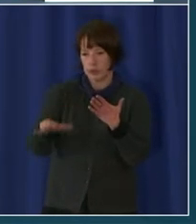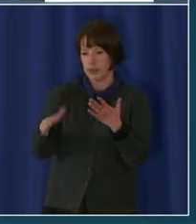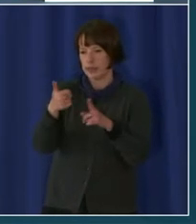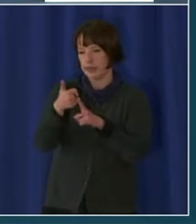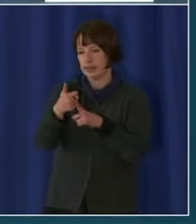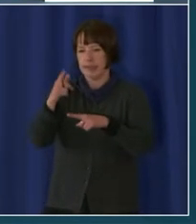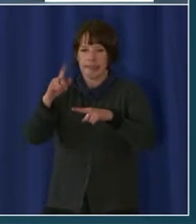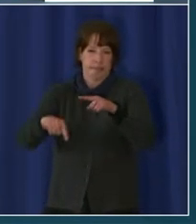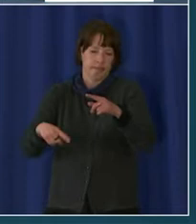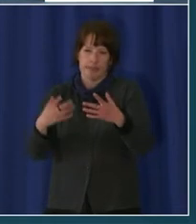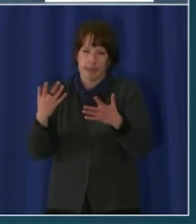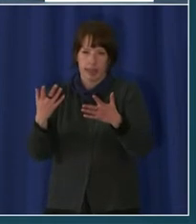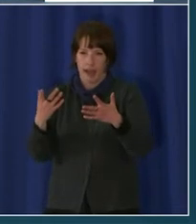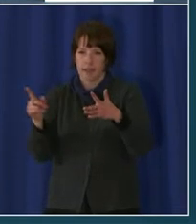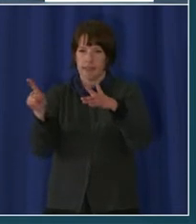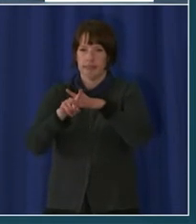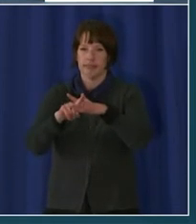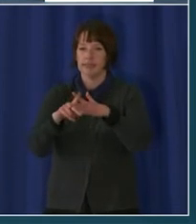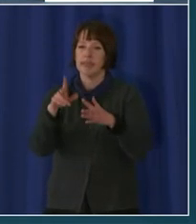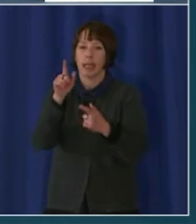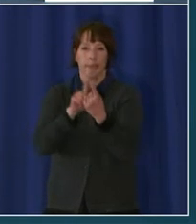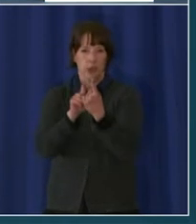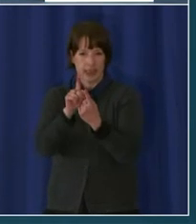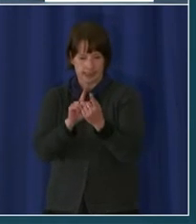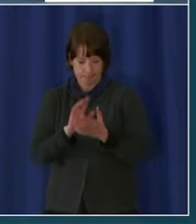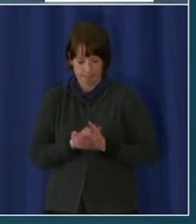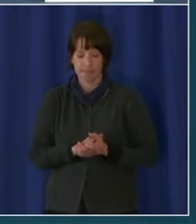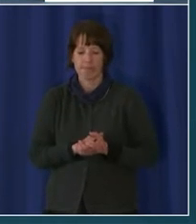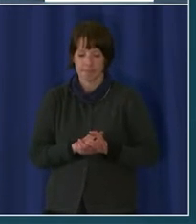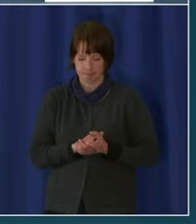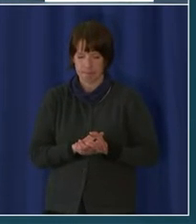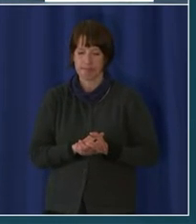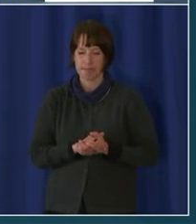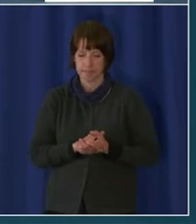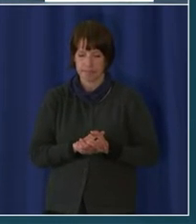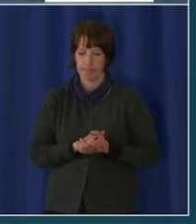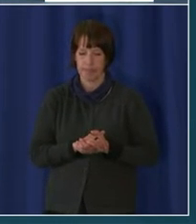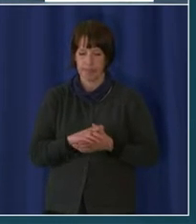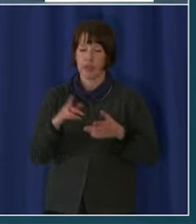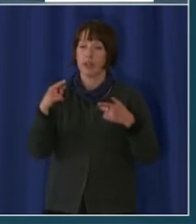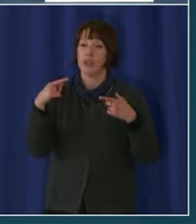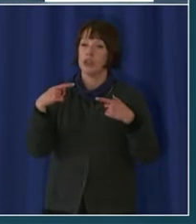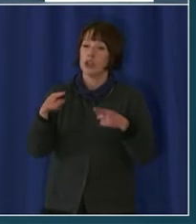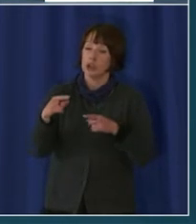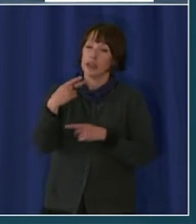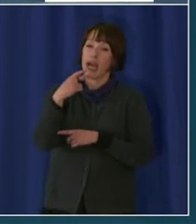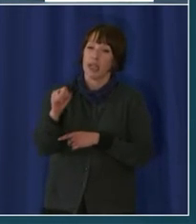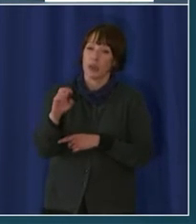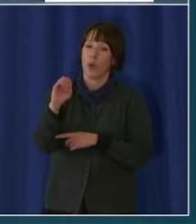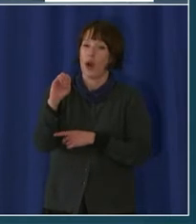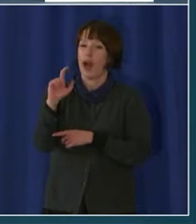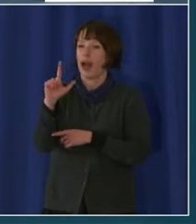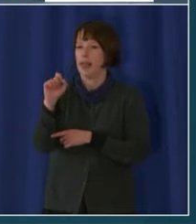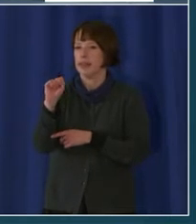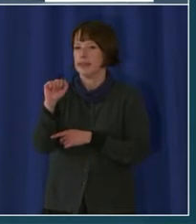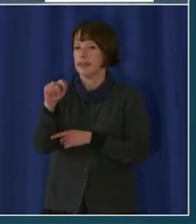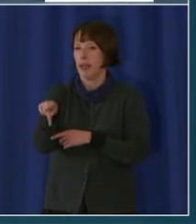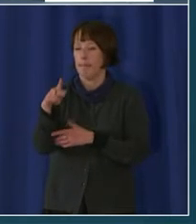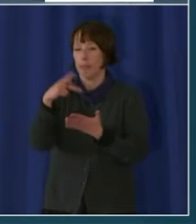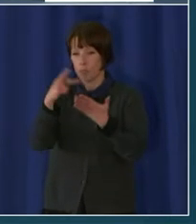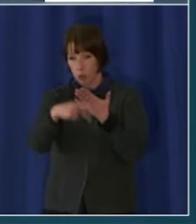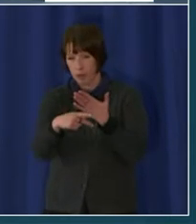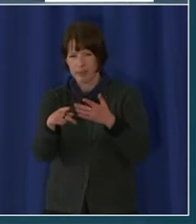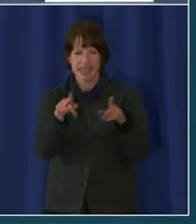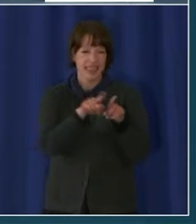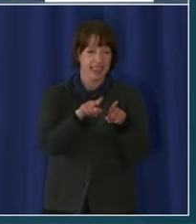who cannot connect and engage in person. During our high school LSAT program, very similar to the high